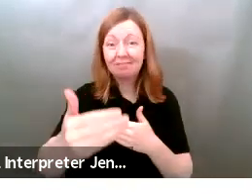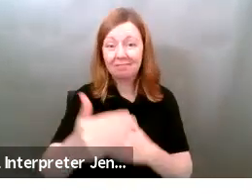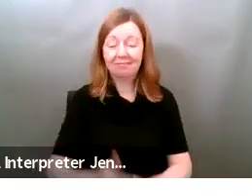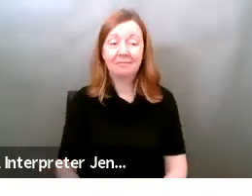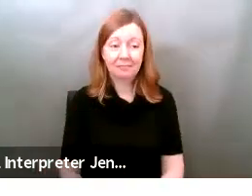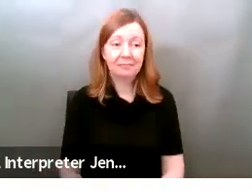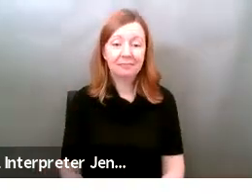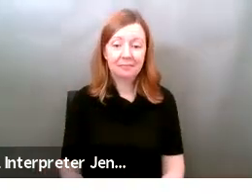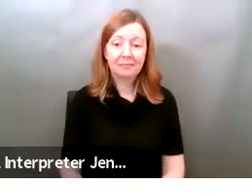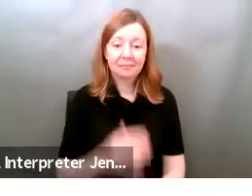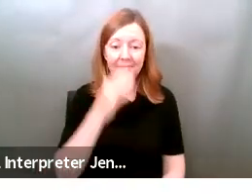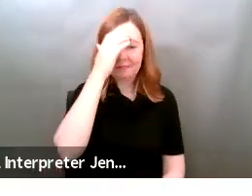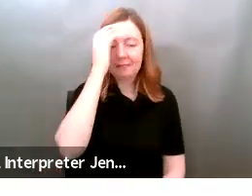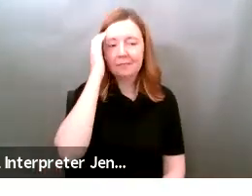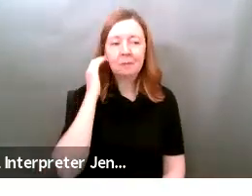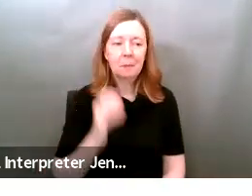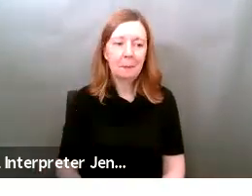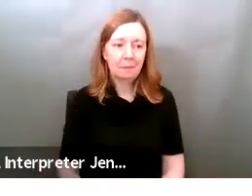come. Next slide.